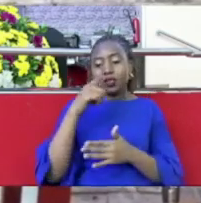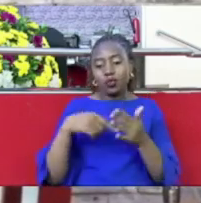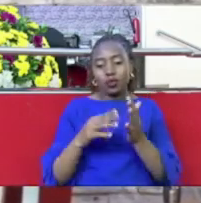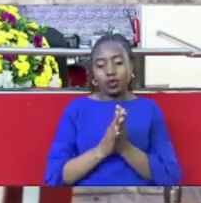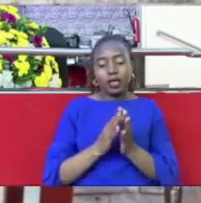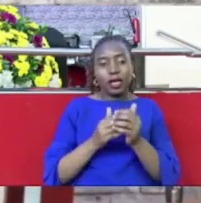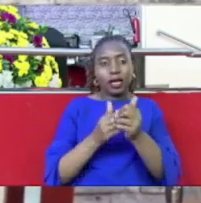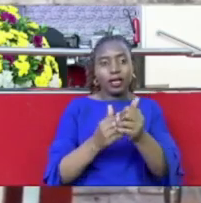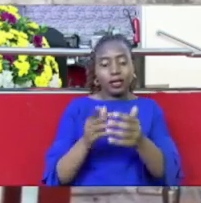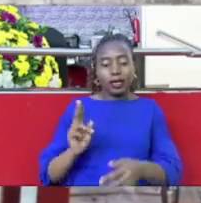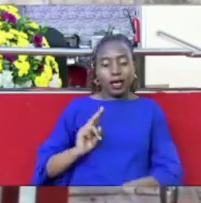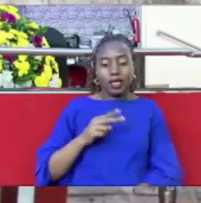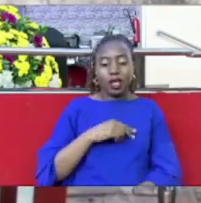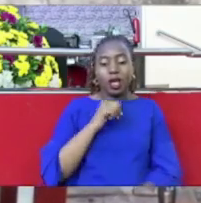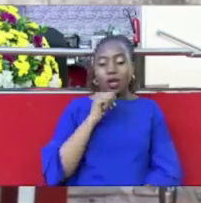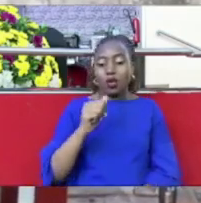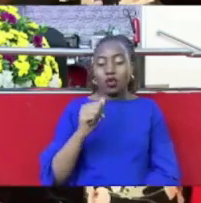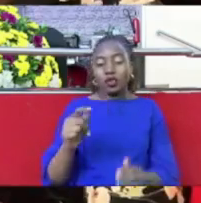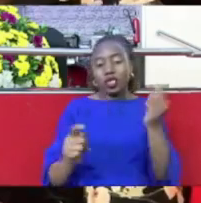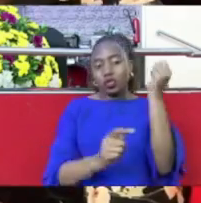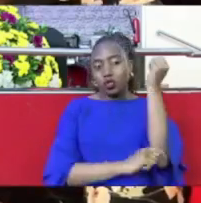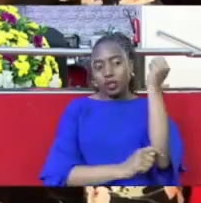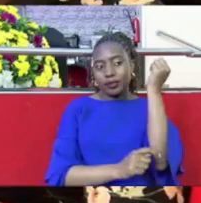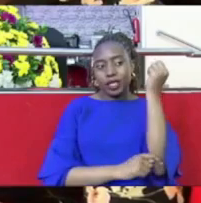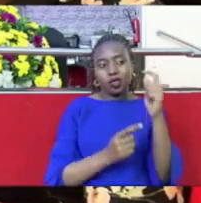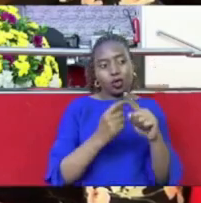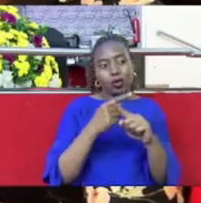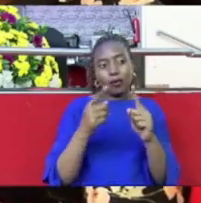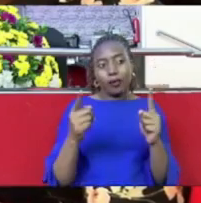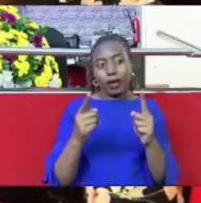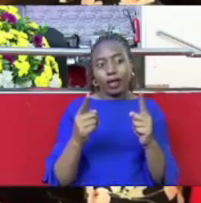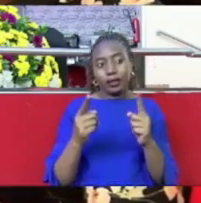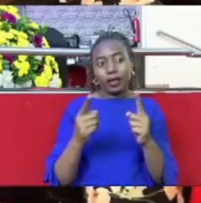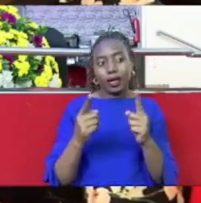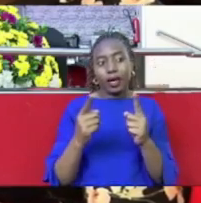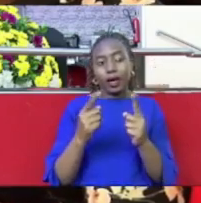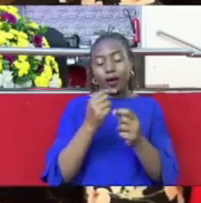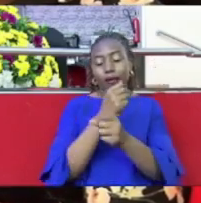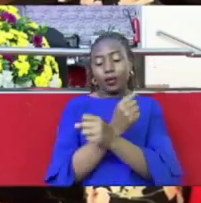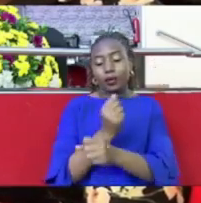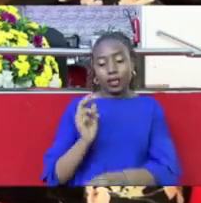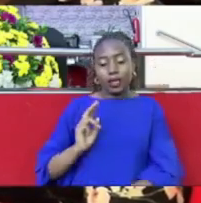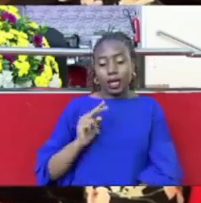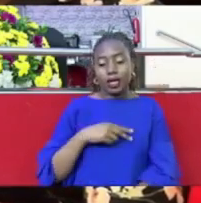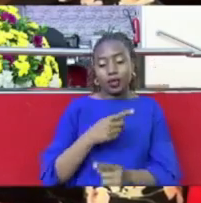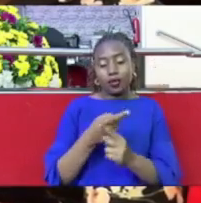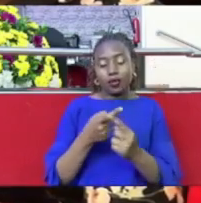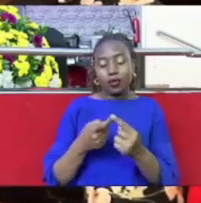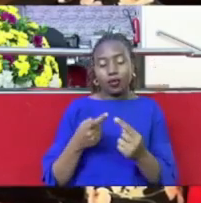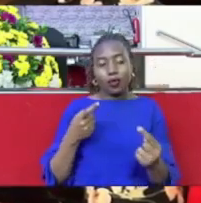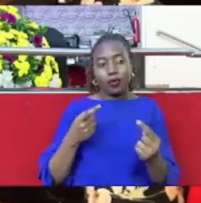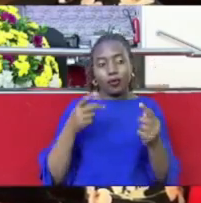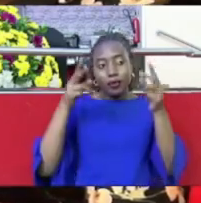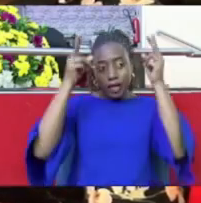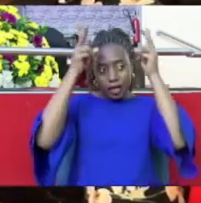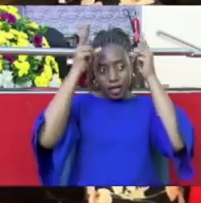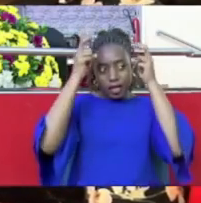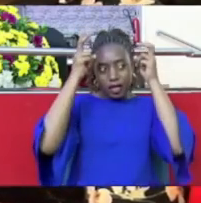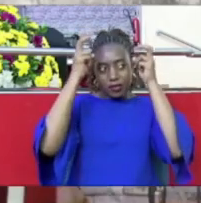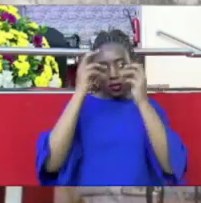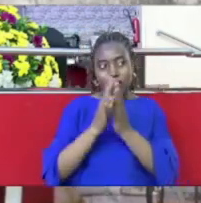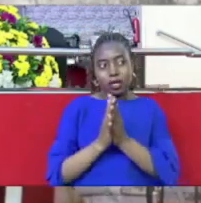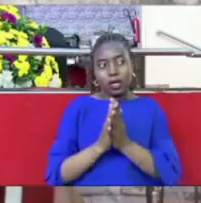from the evil one, lakini utukomboe toka kwa mwovu. Now when you tell God not to deliver